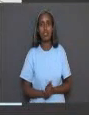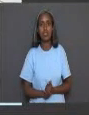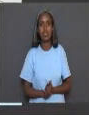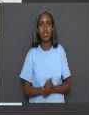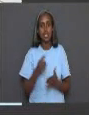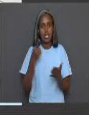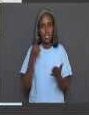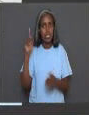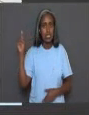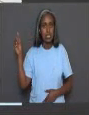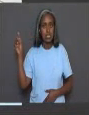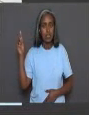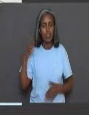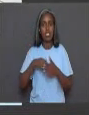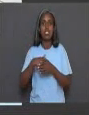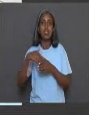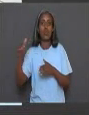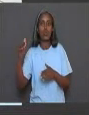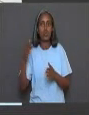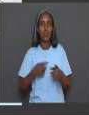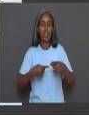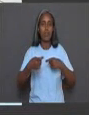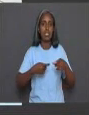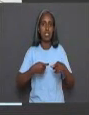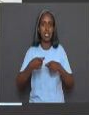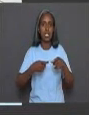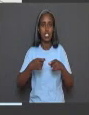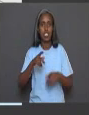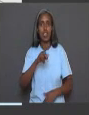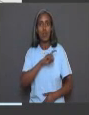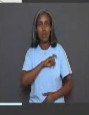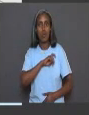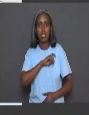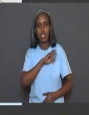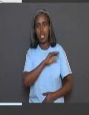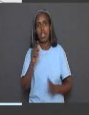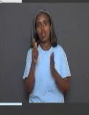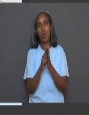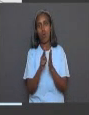This covers the cost of administration, police and law,